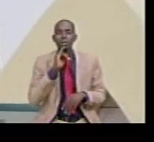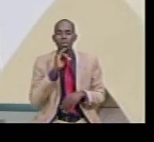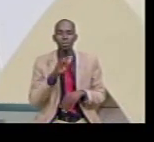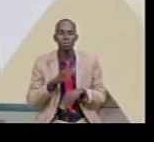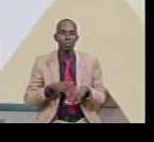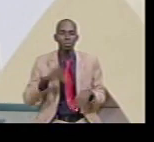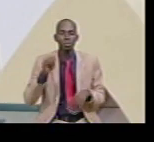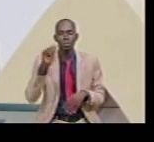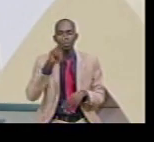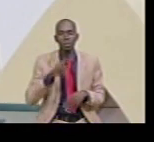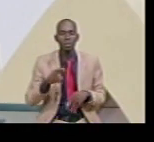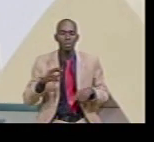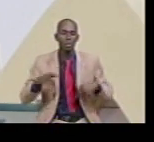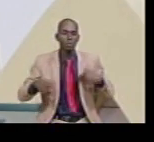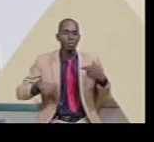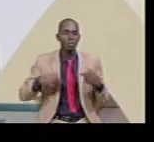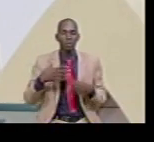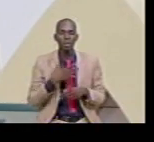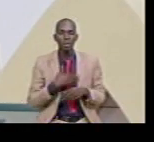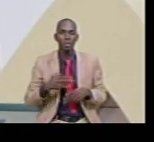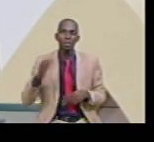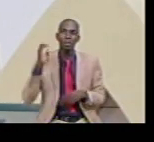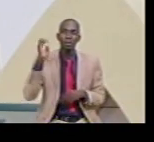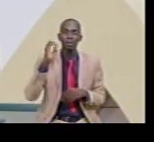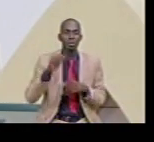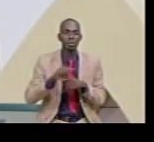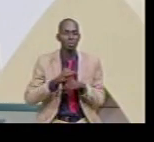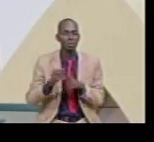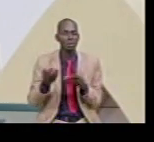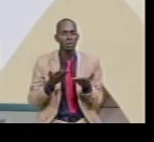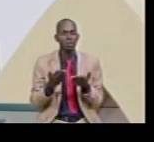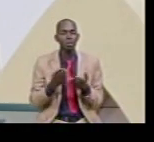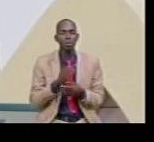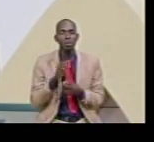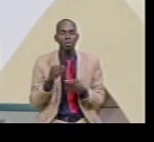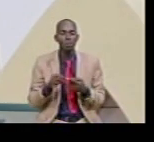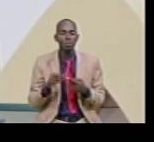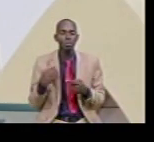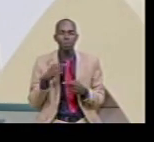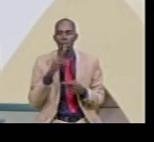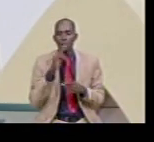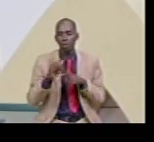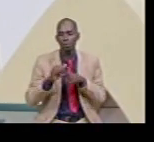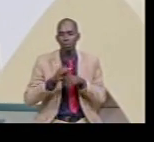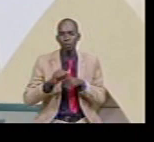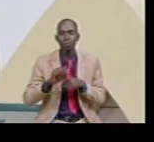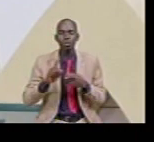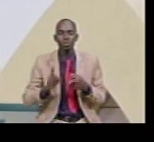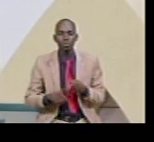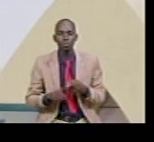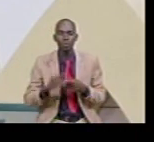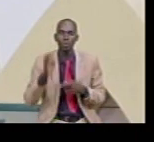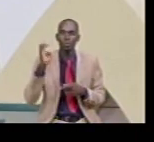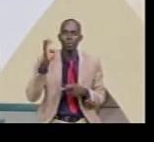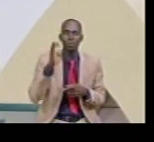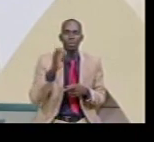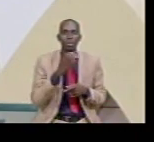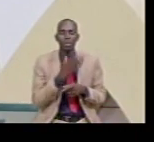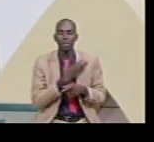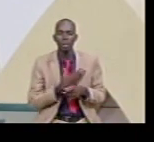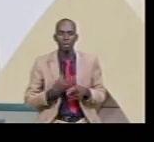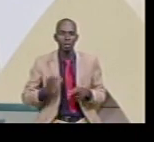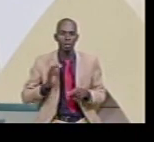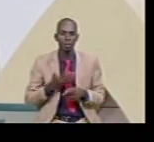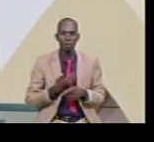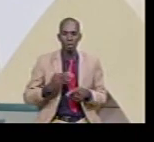Training Service, where we are trained to evangelize and win soul, and our faith is developed and equipped